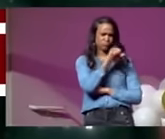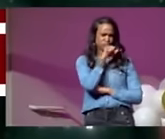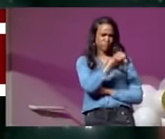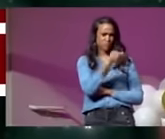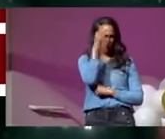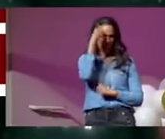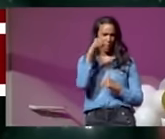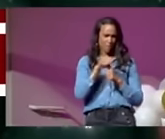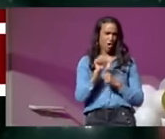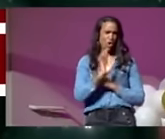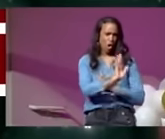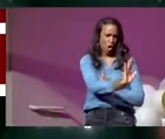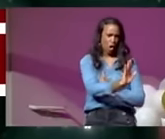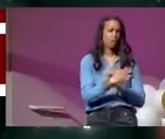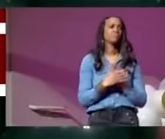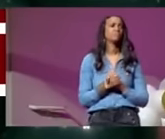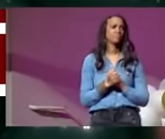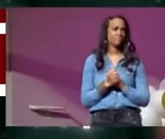we remember